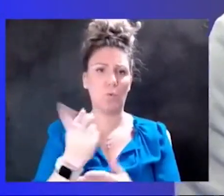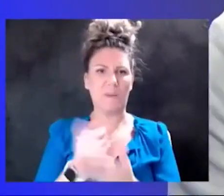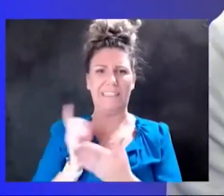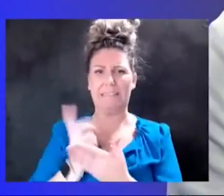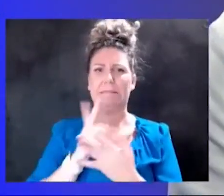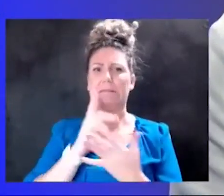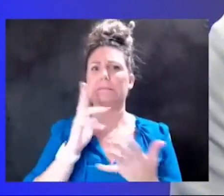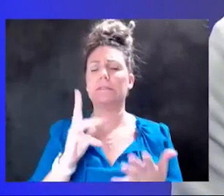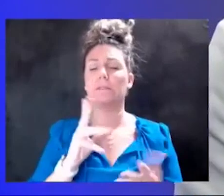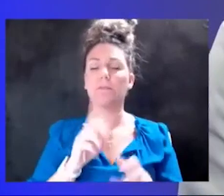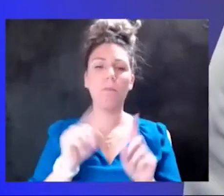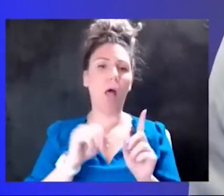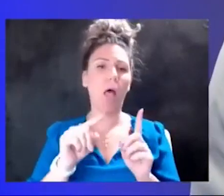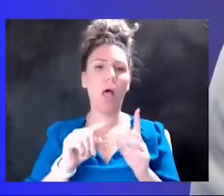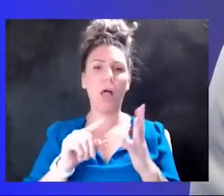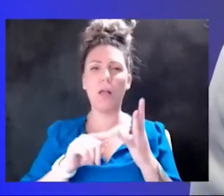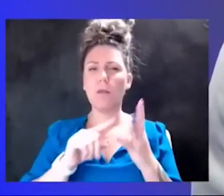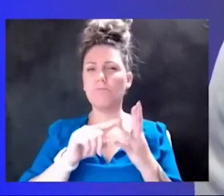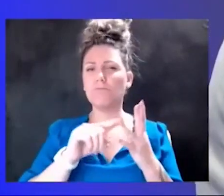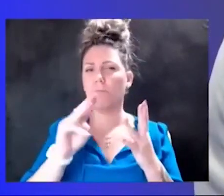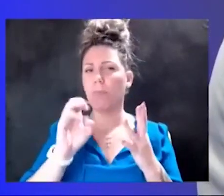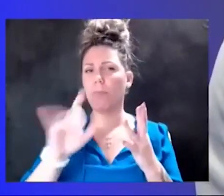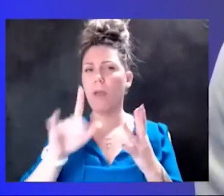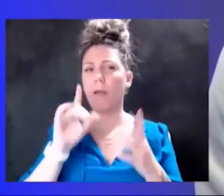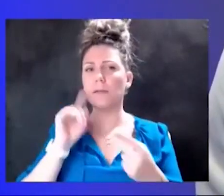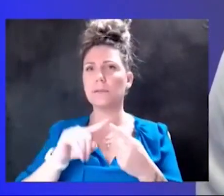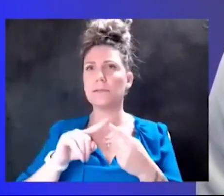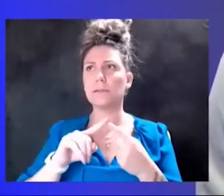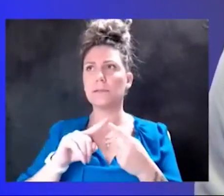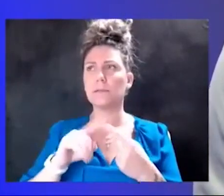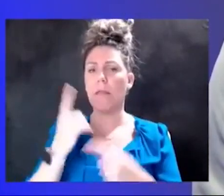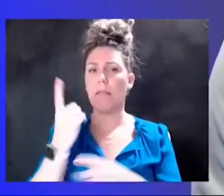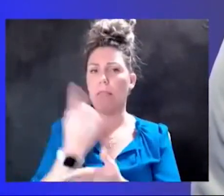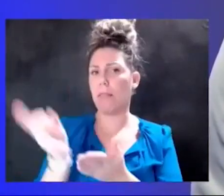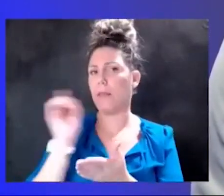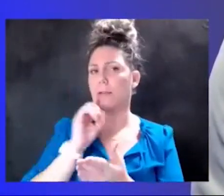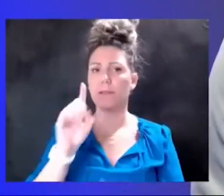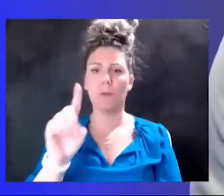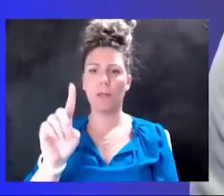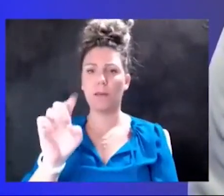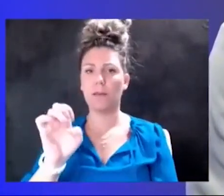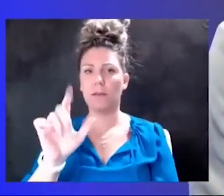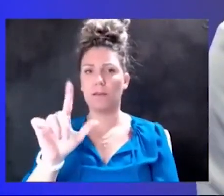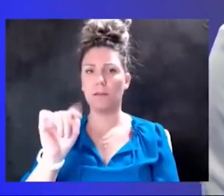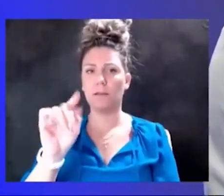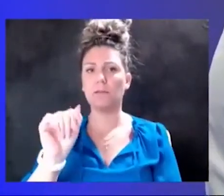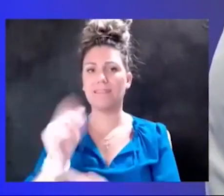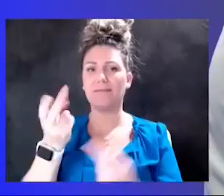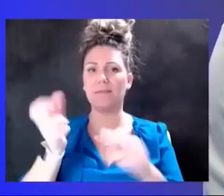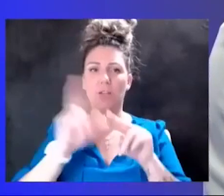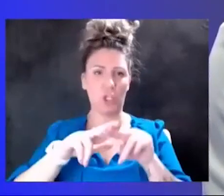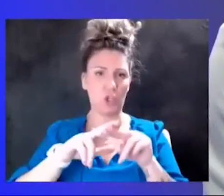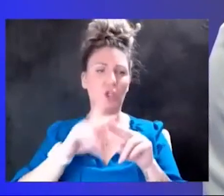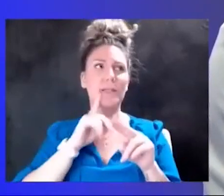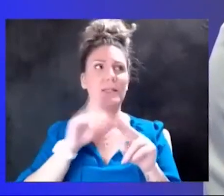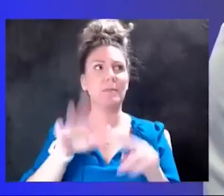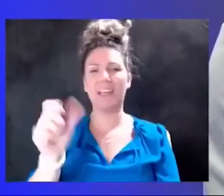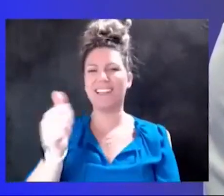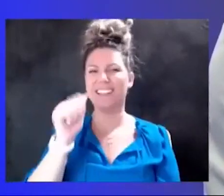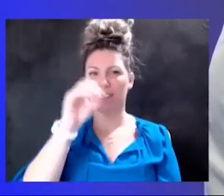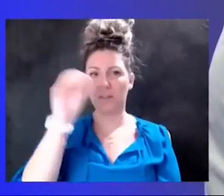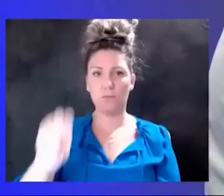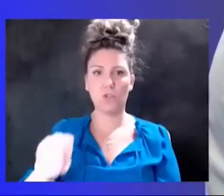May till last week, we saw that the Delta variant had increased from about 10% of the sequenced